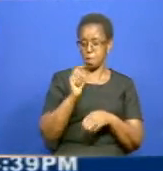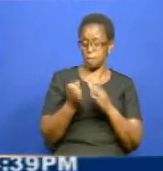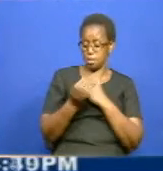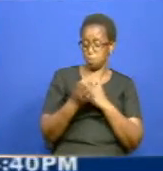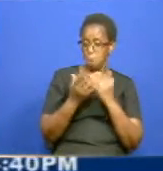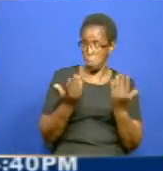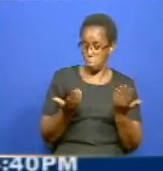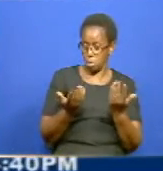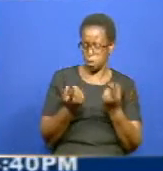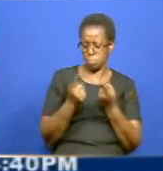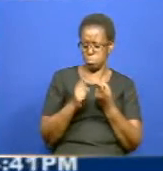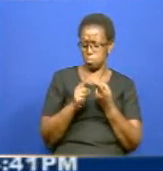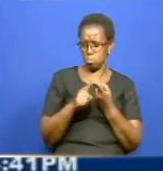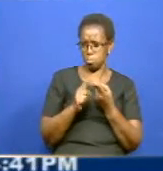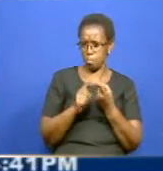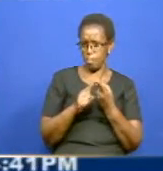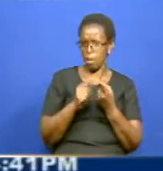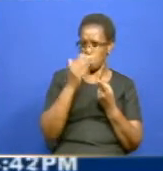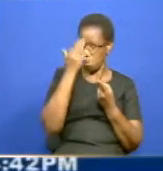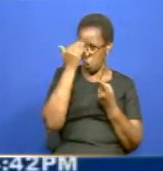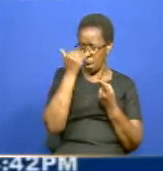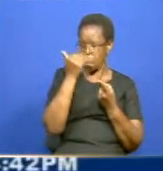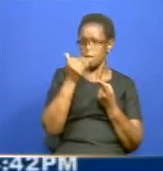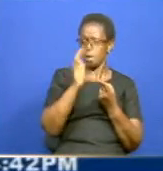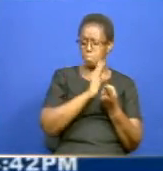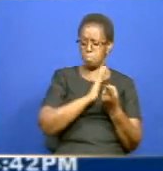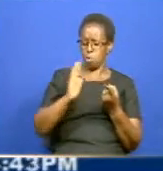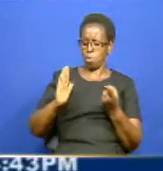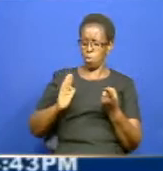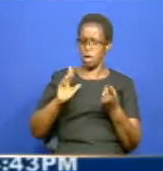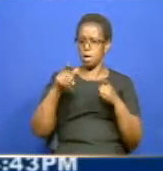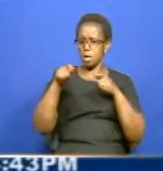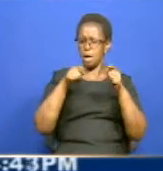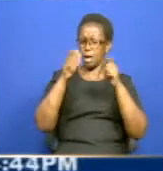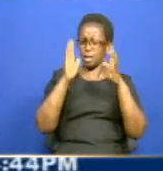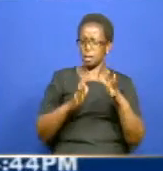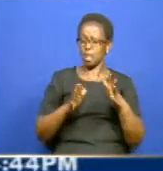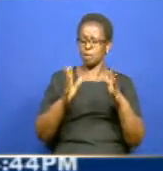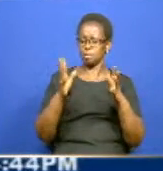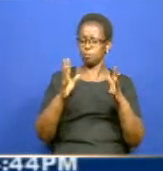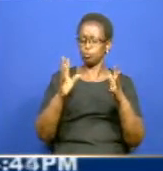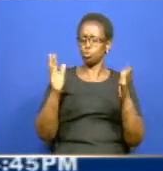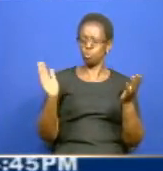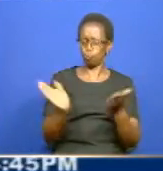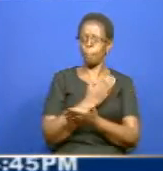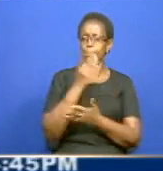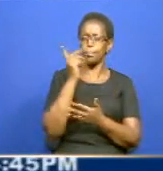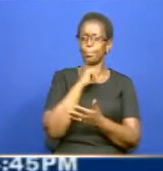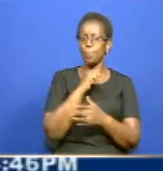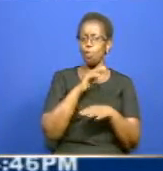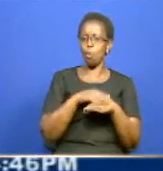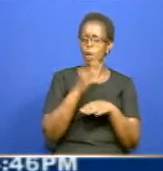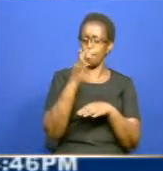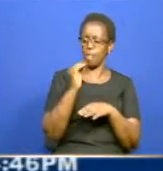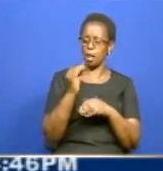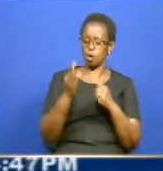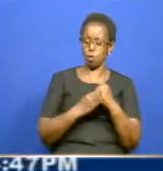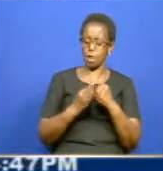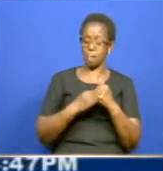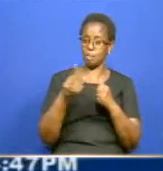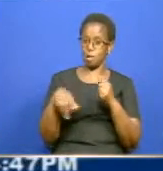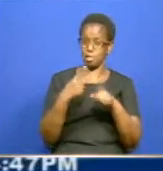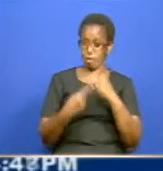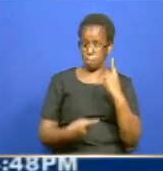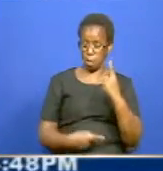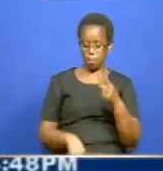explain the reasons for the dissolution of the Board of Directors of Nzoia Sugar Company on 3rd August 2020.